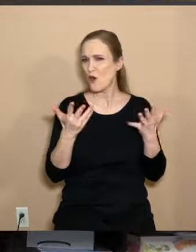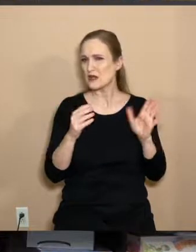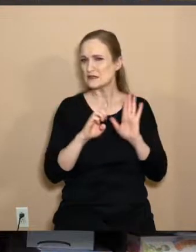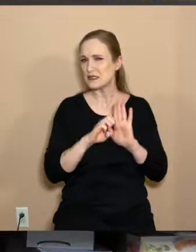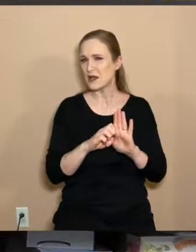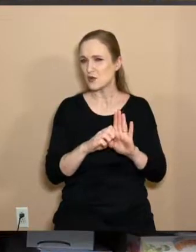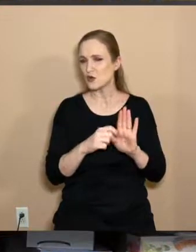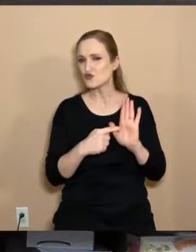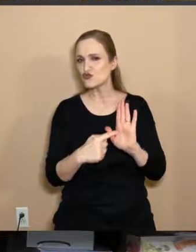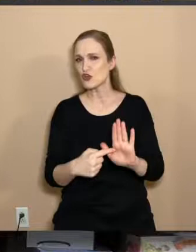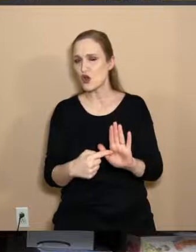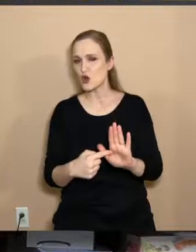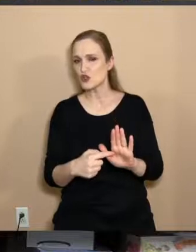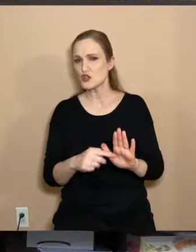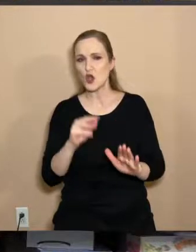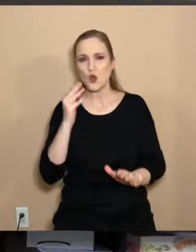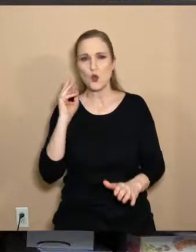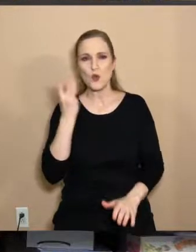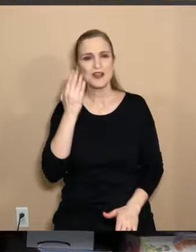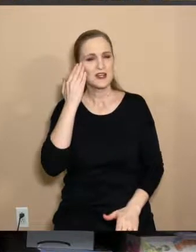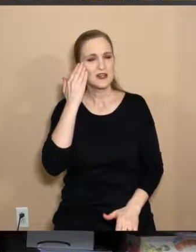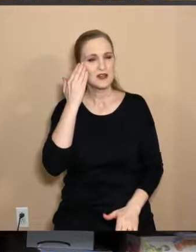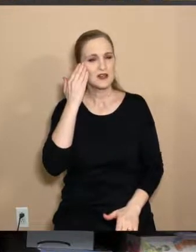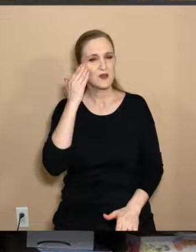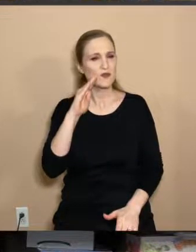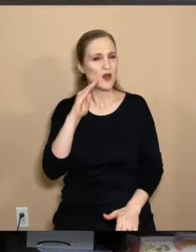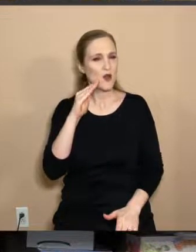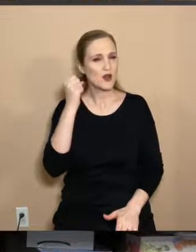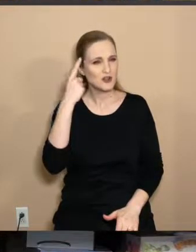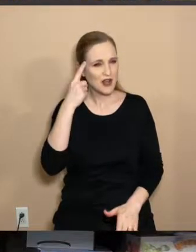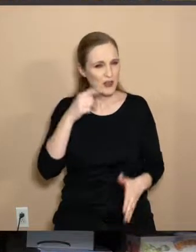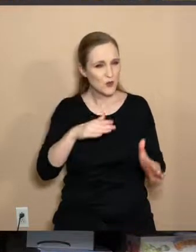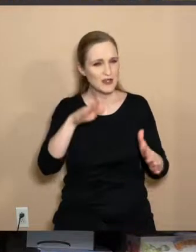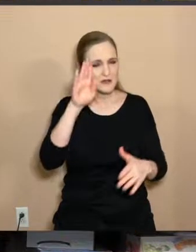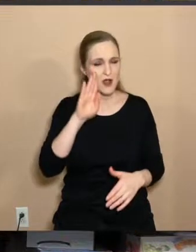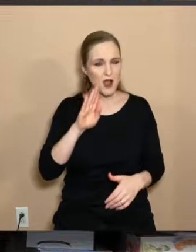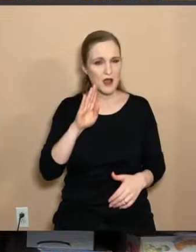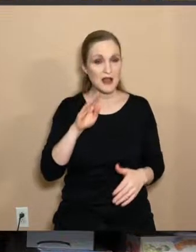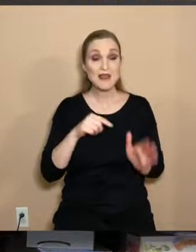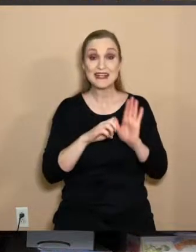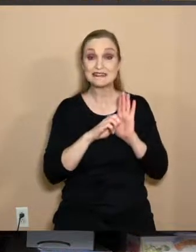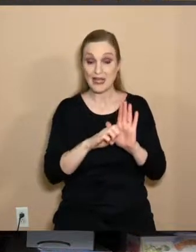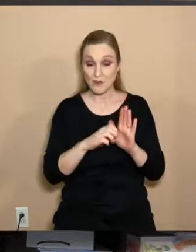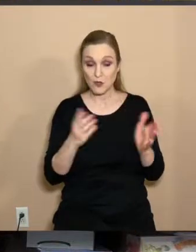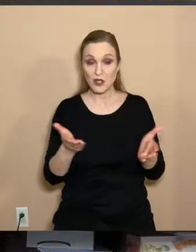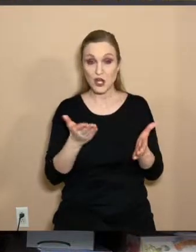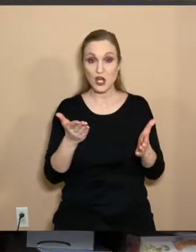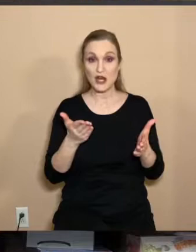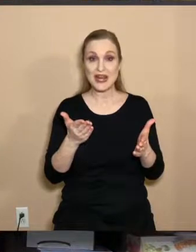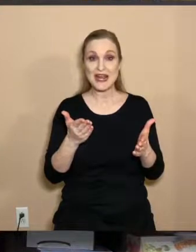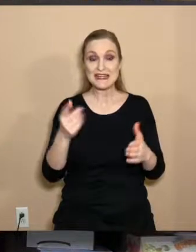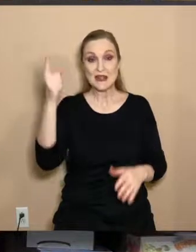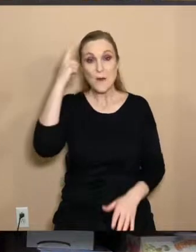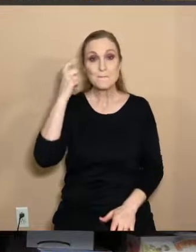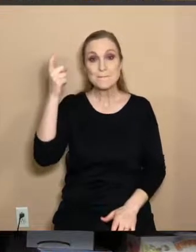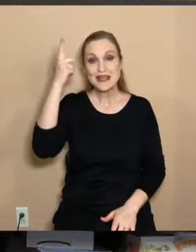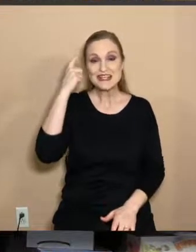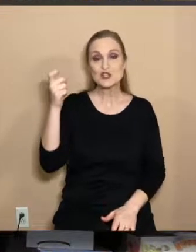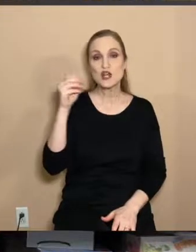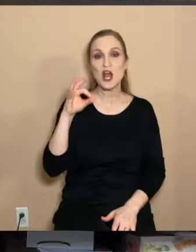example illustrates our inability to comprehend the ways of God? And the example here is the mystery of